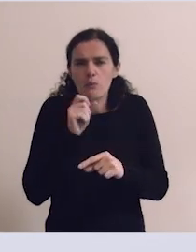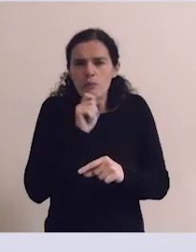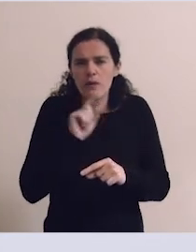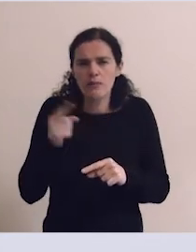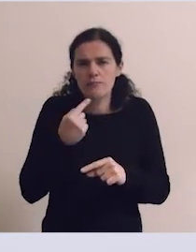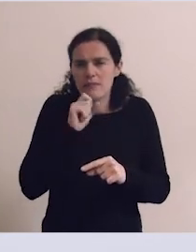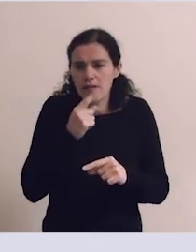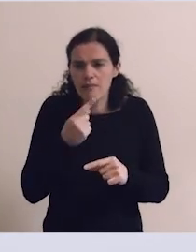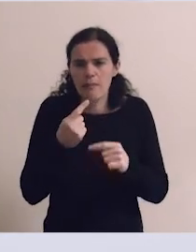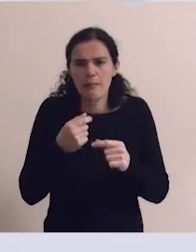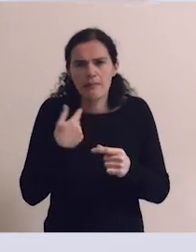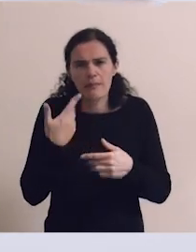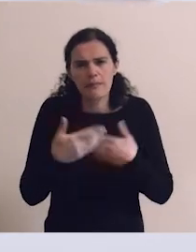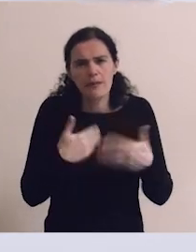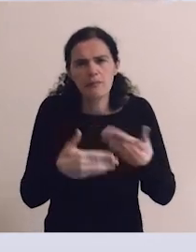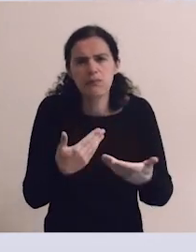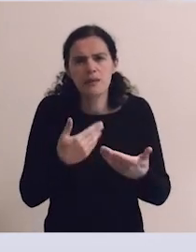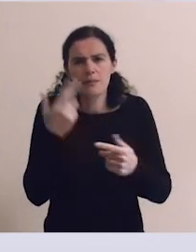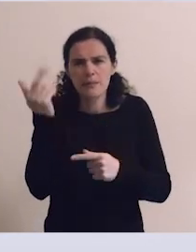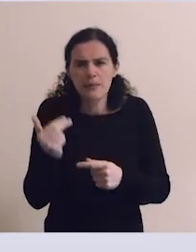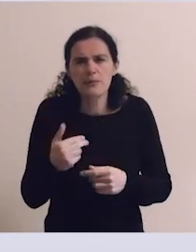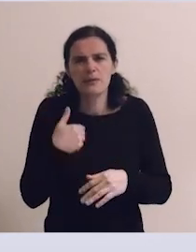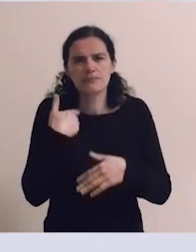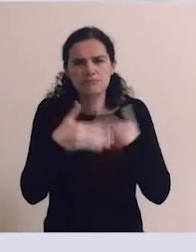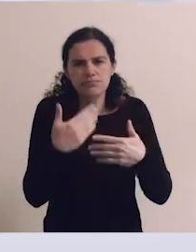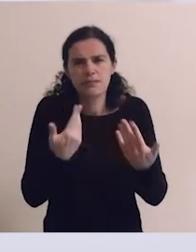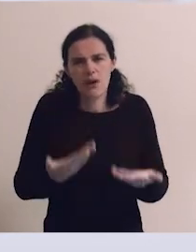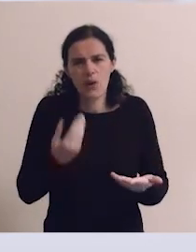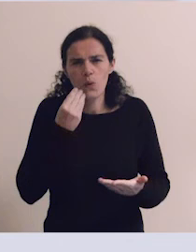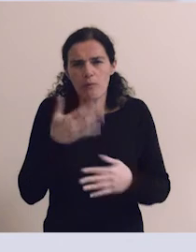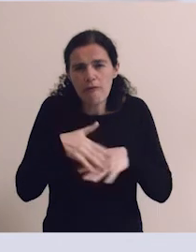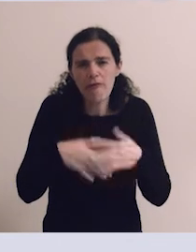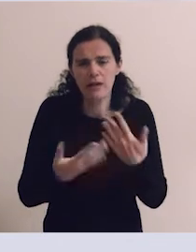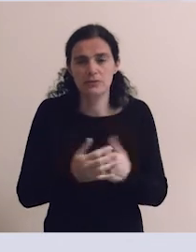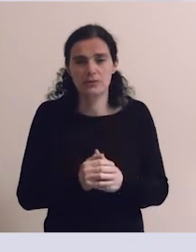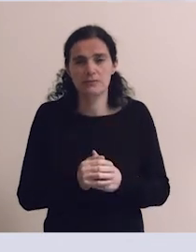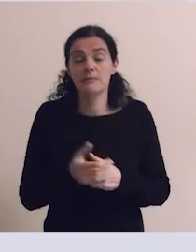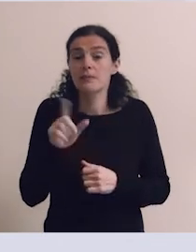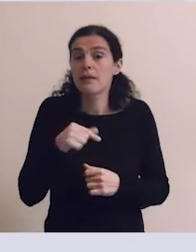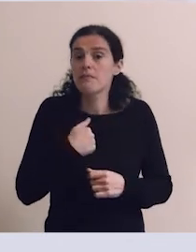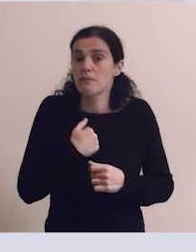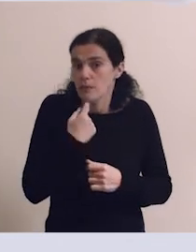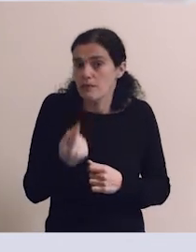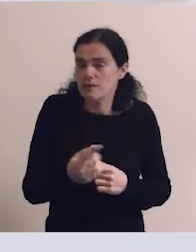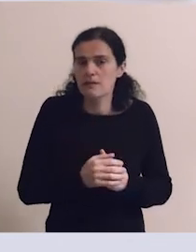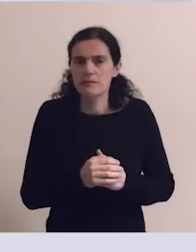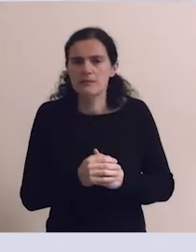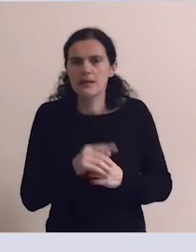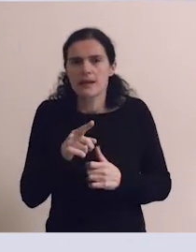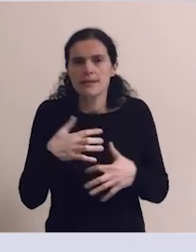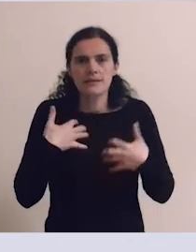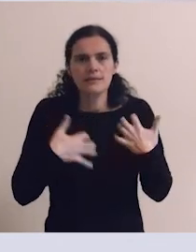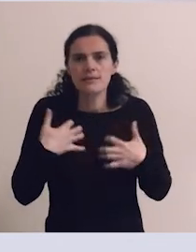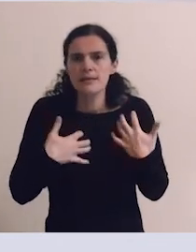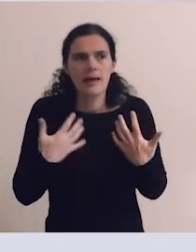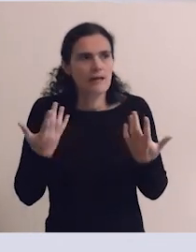can we continue to push painting forward today. But it's also about, I would say,